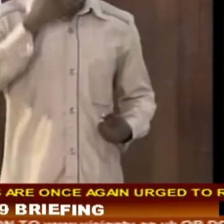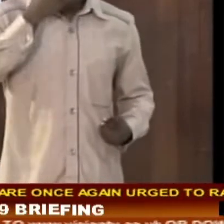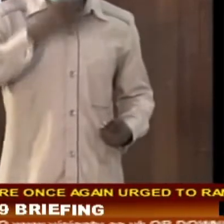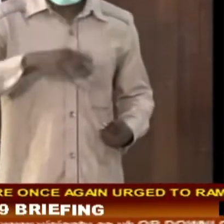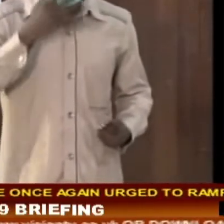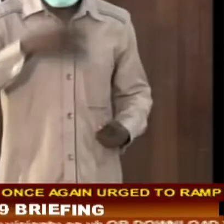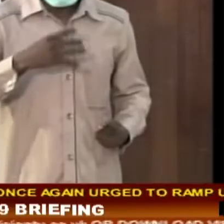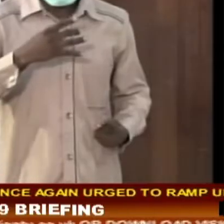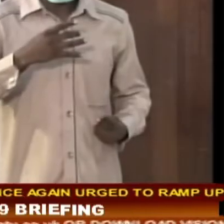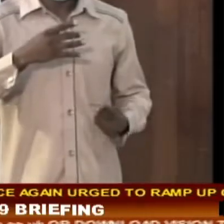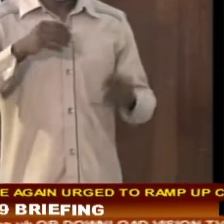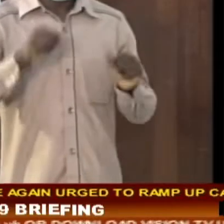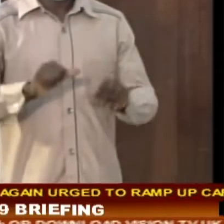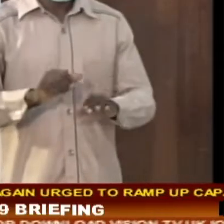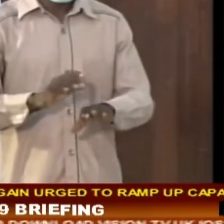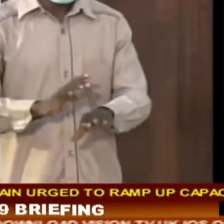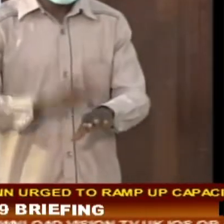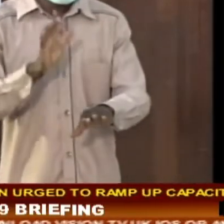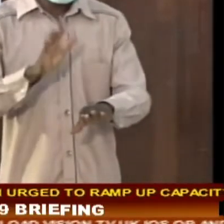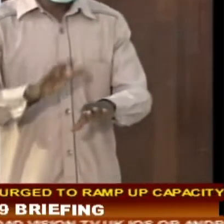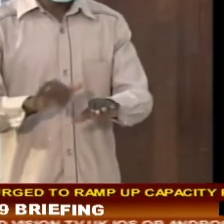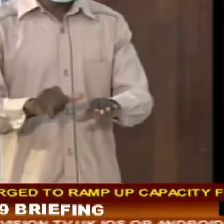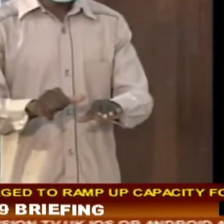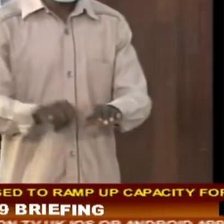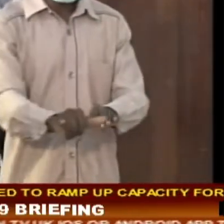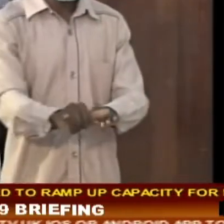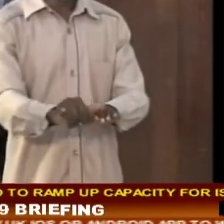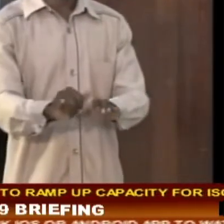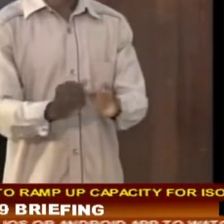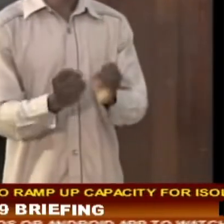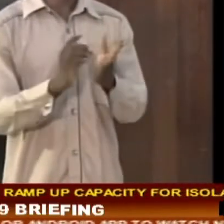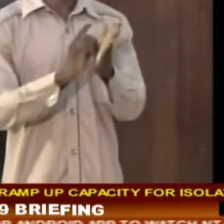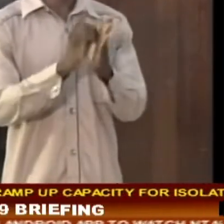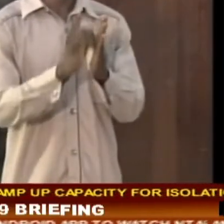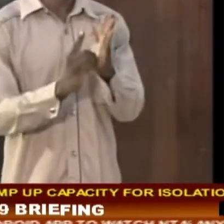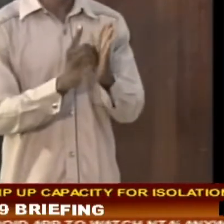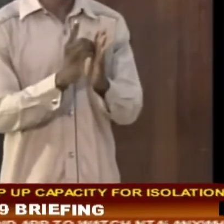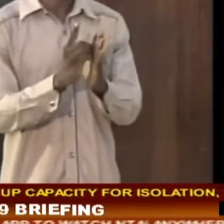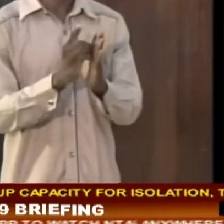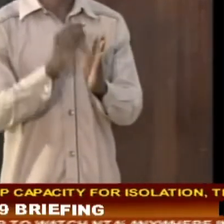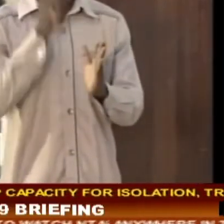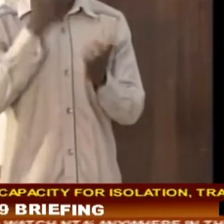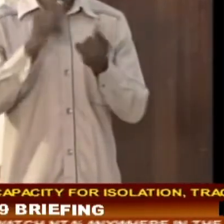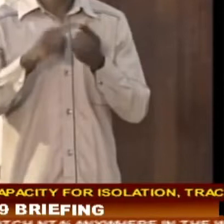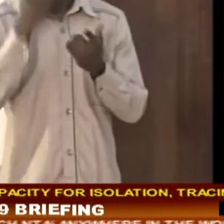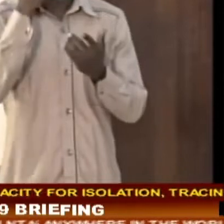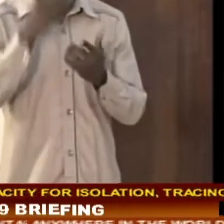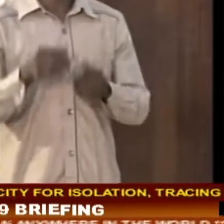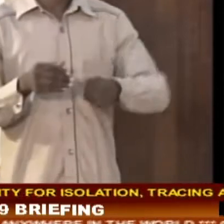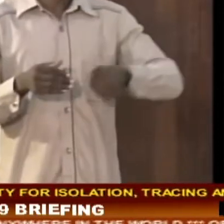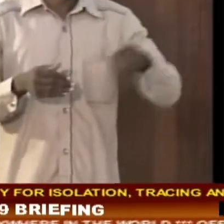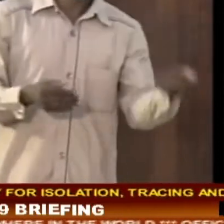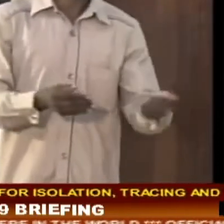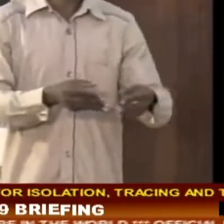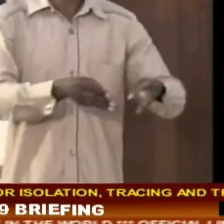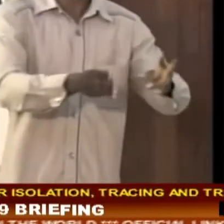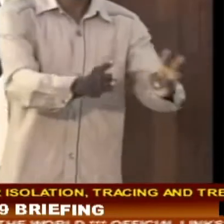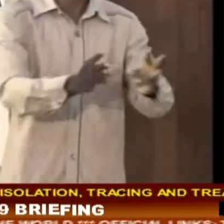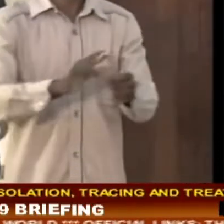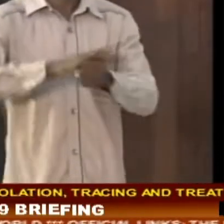for hours some Nigerians want to know are there other agents of uh transmission of the Corona